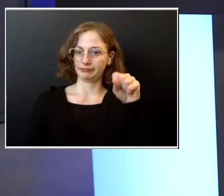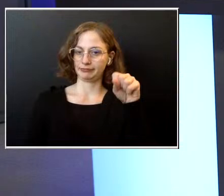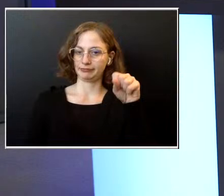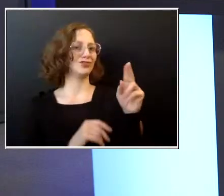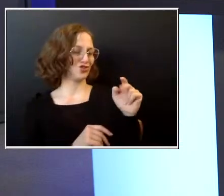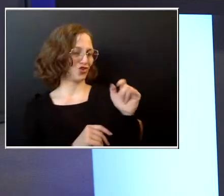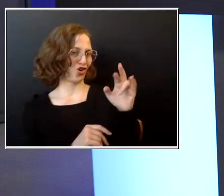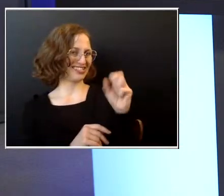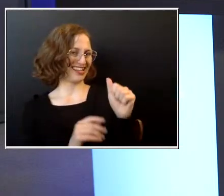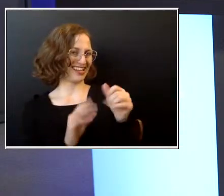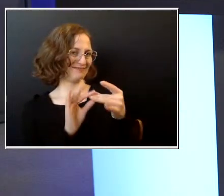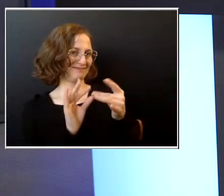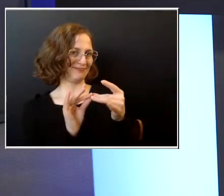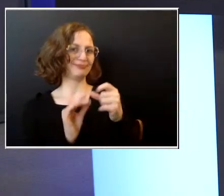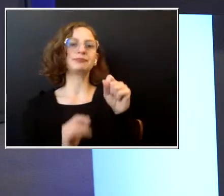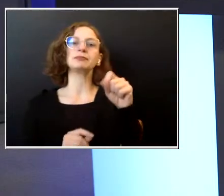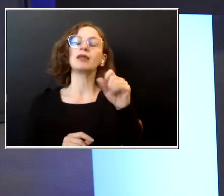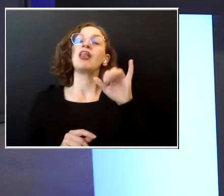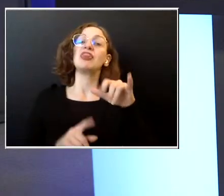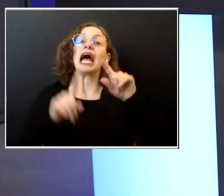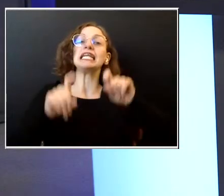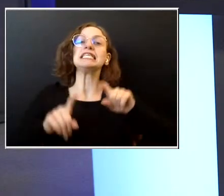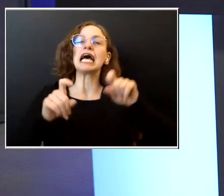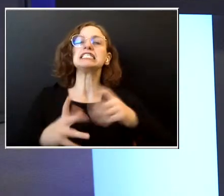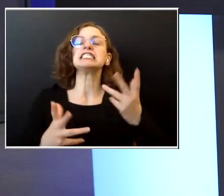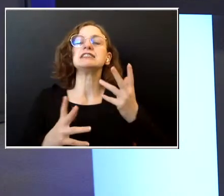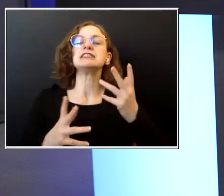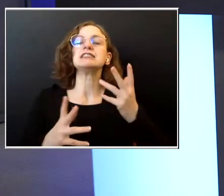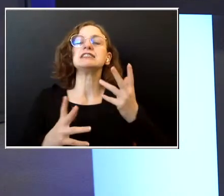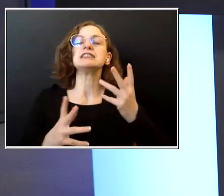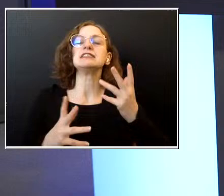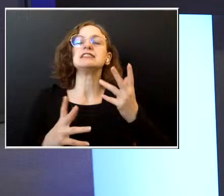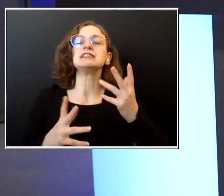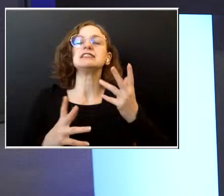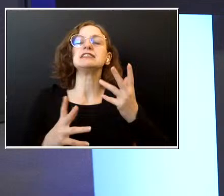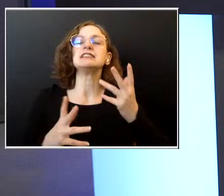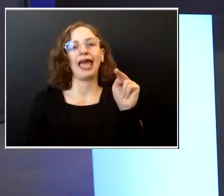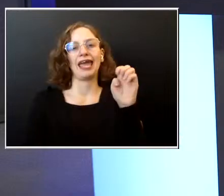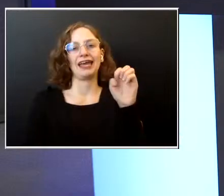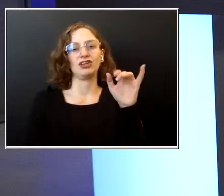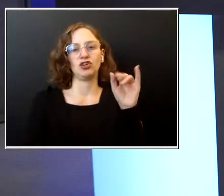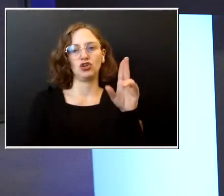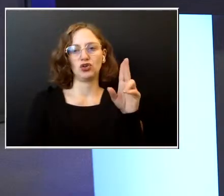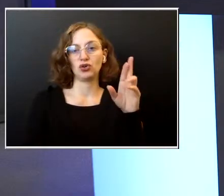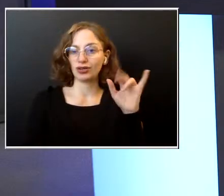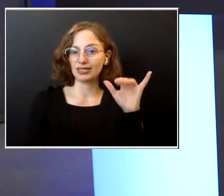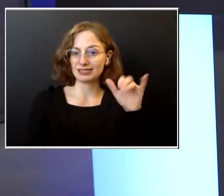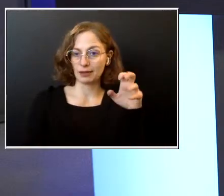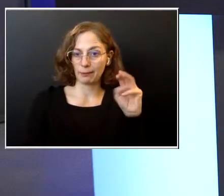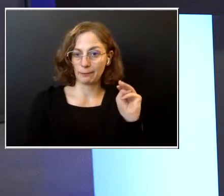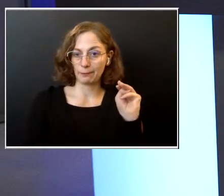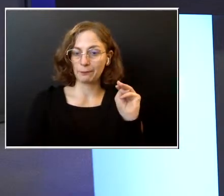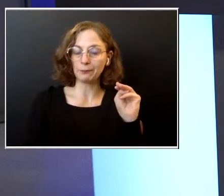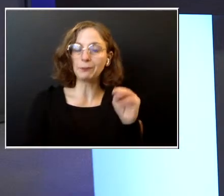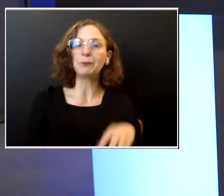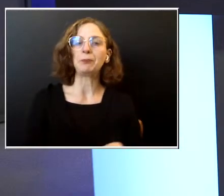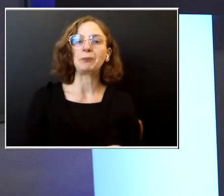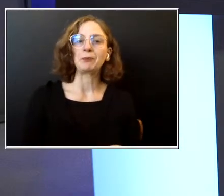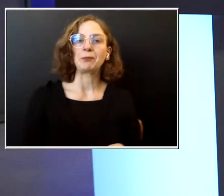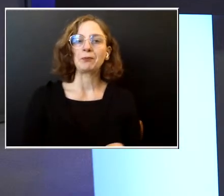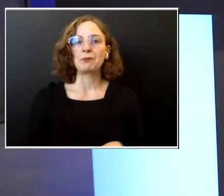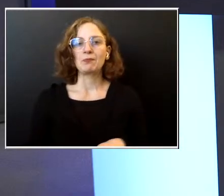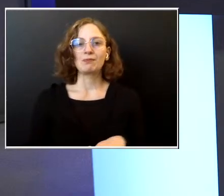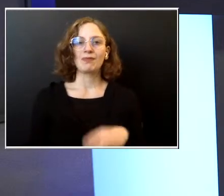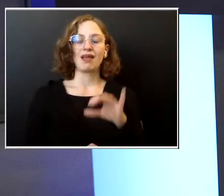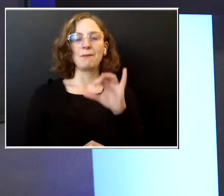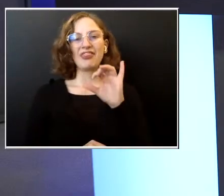to see if they have an aneurysm. Actually, this was someone that did not have an aneurysm, but this is sort of the definitive test that